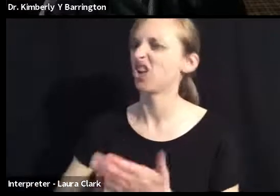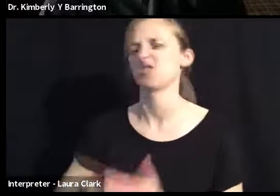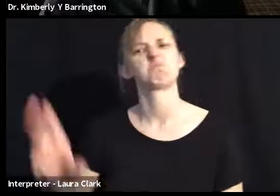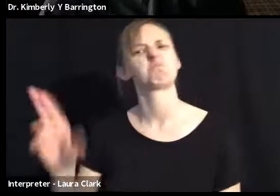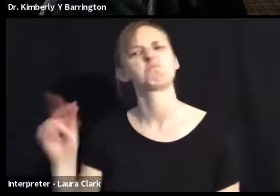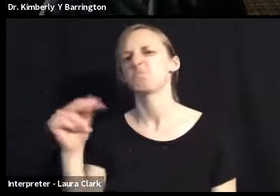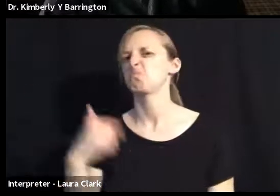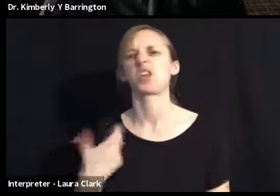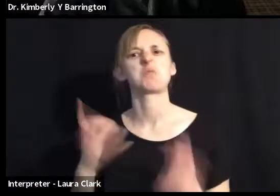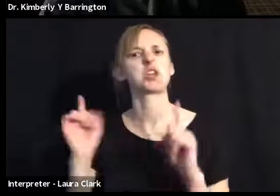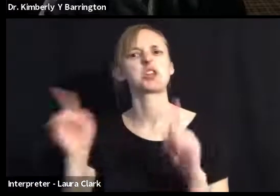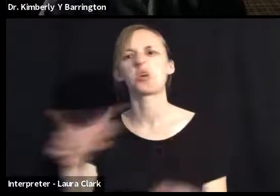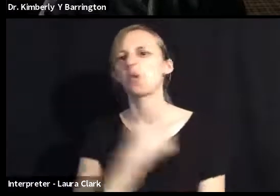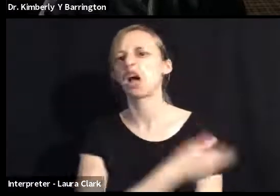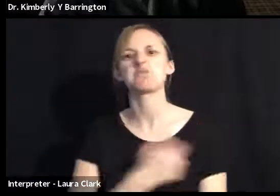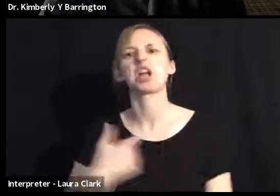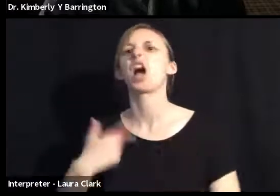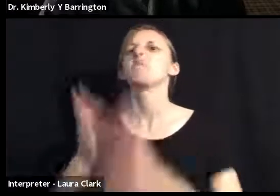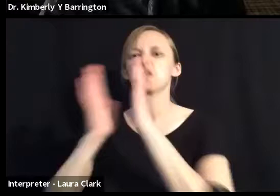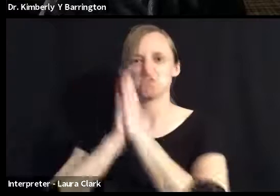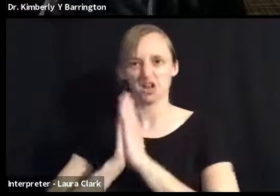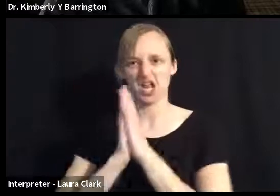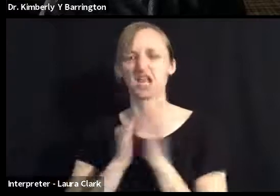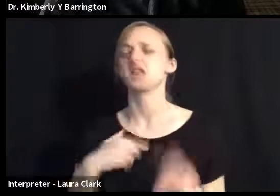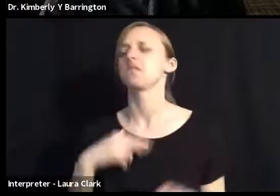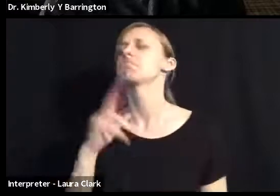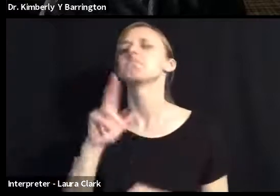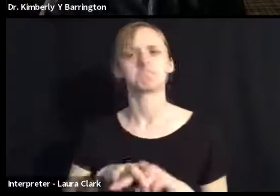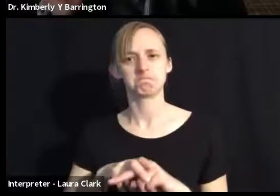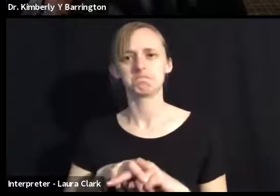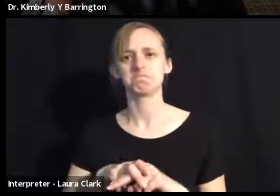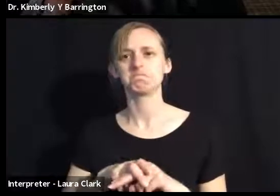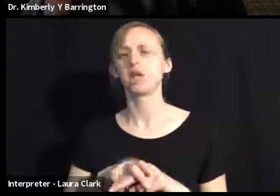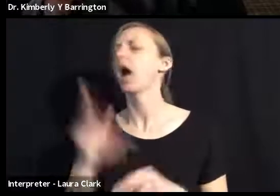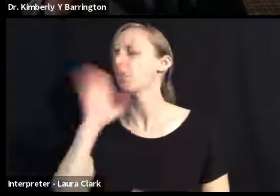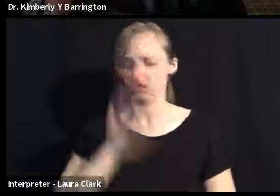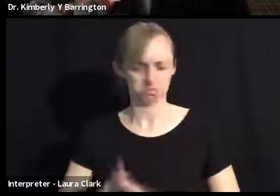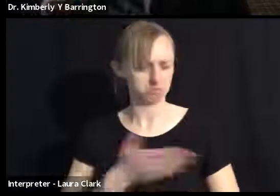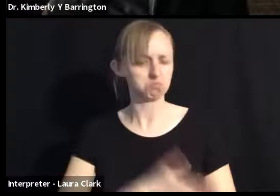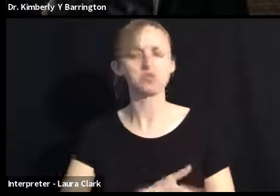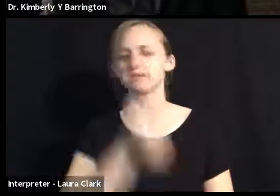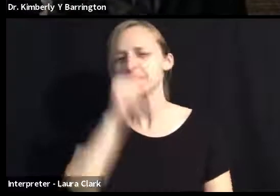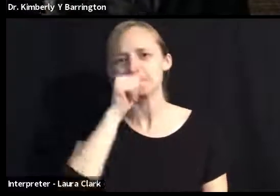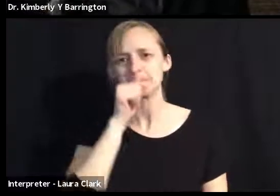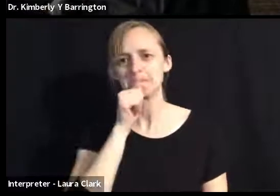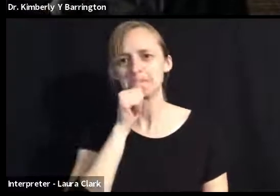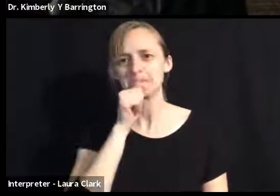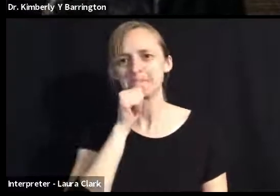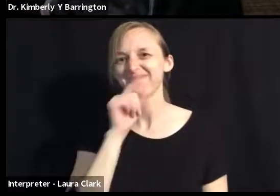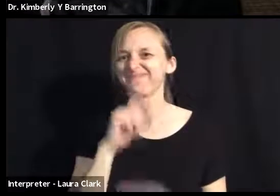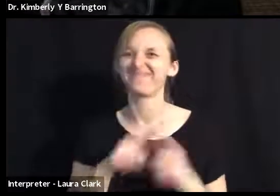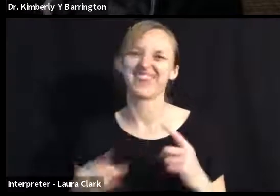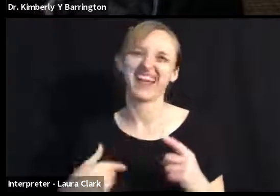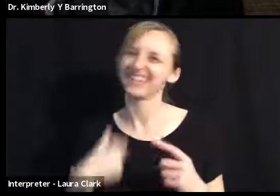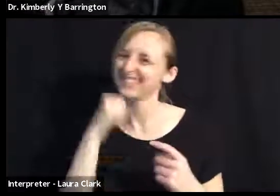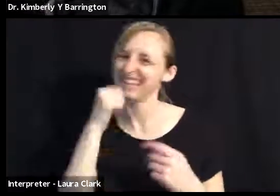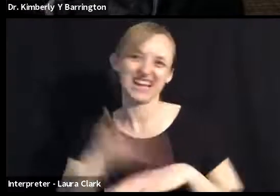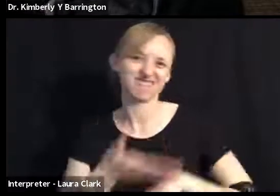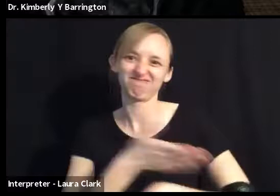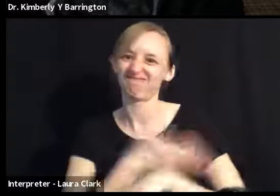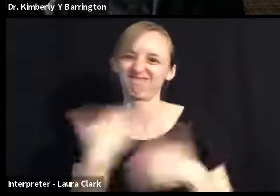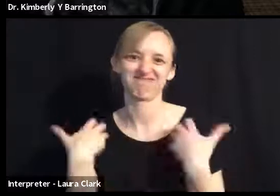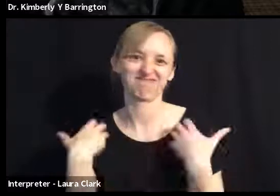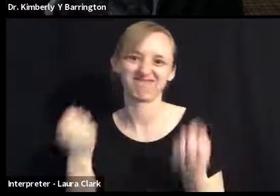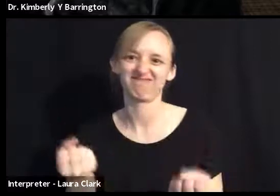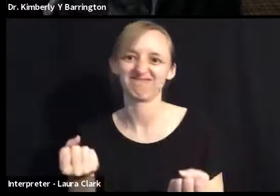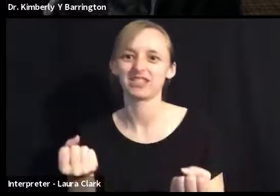hospital. I'm going to pray. I'm going to sit myself right here and I'm going to get better. Yeah, I did not get better. So I told her, I said, give